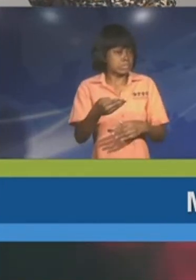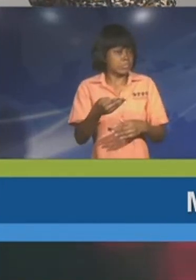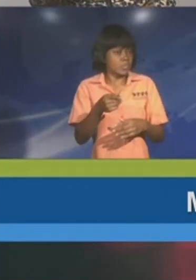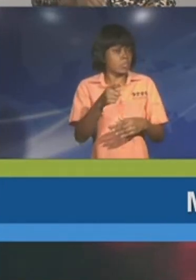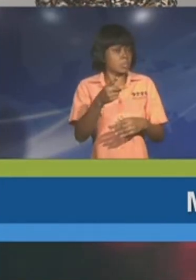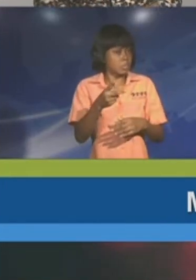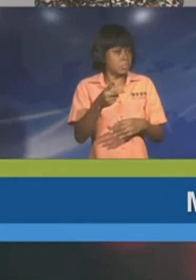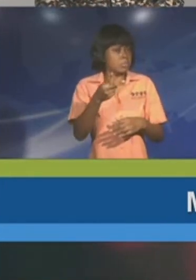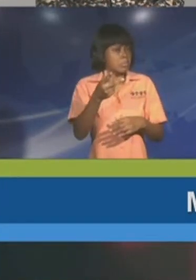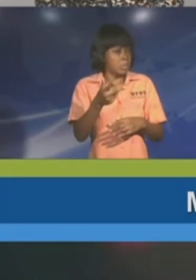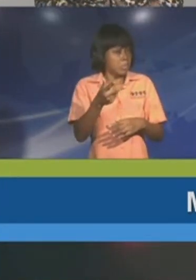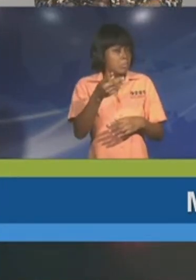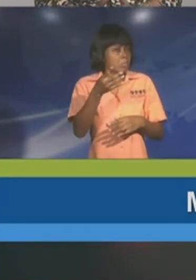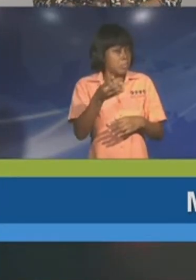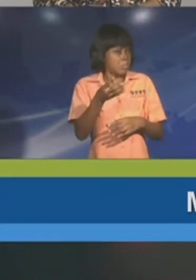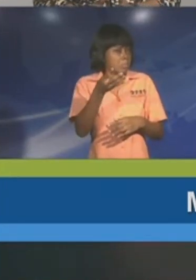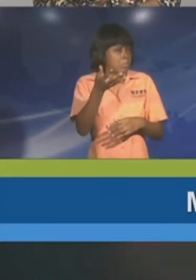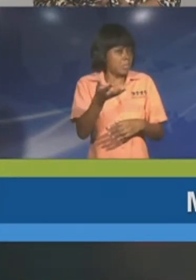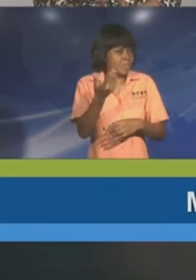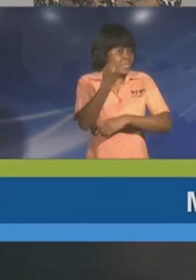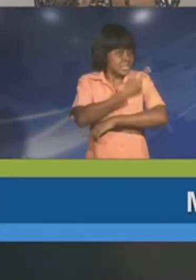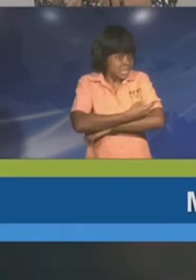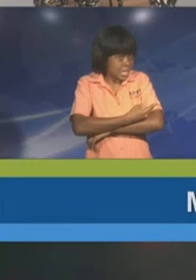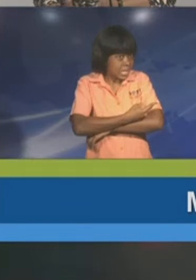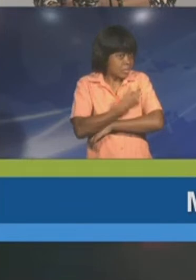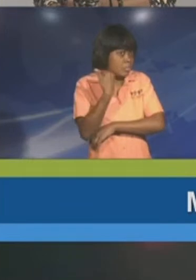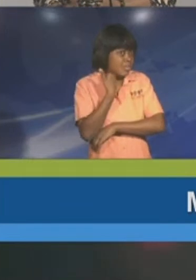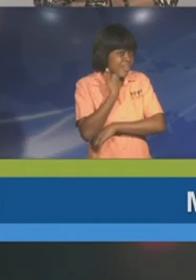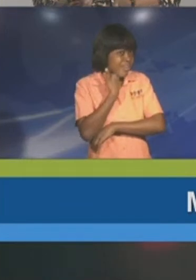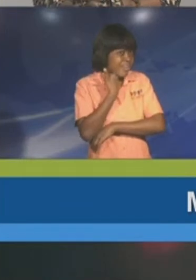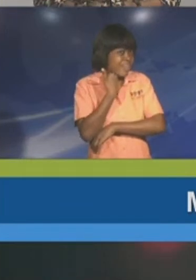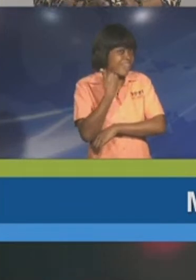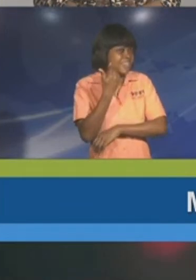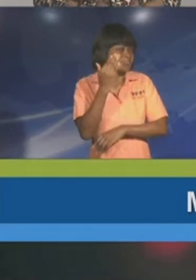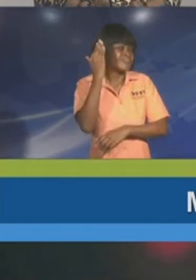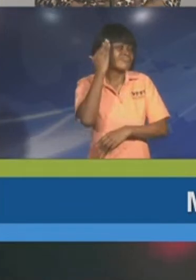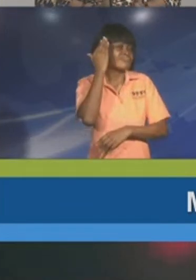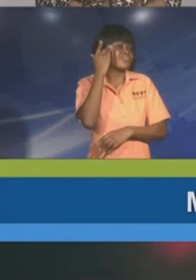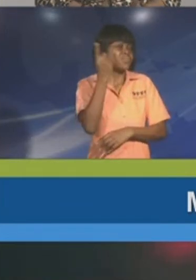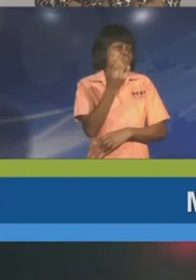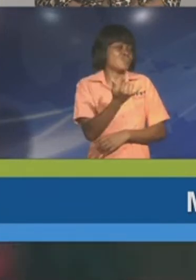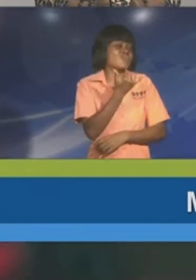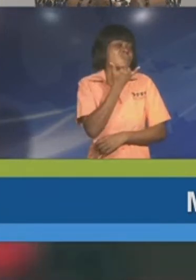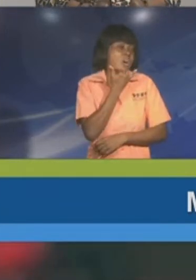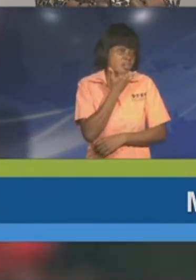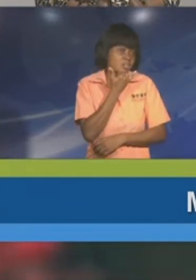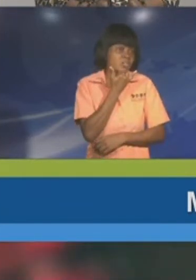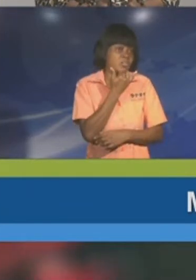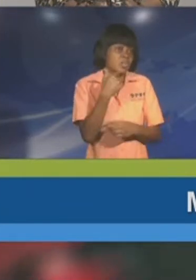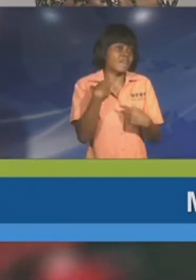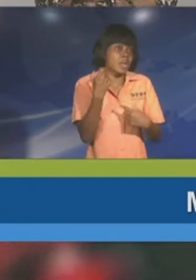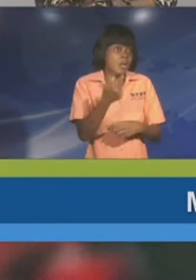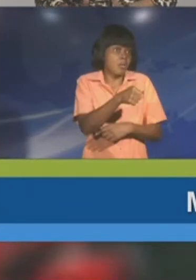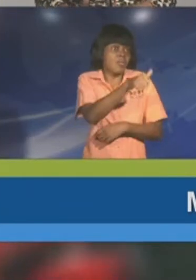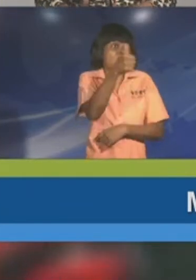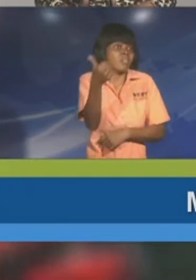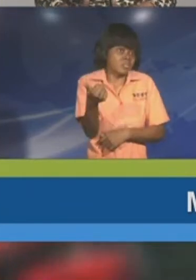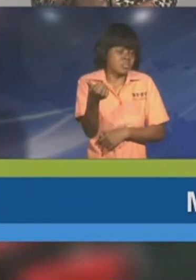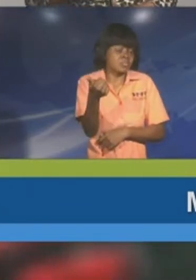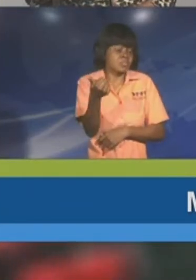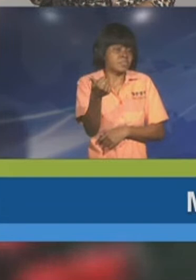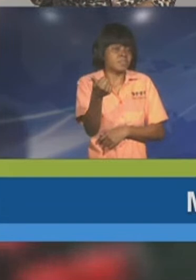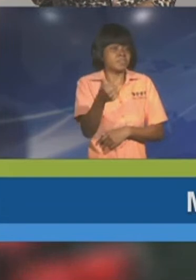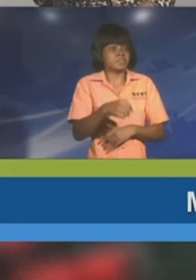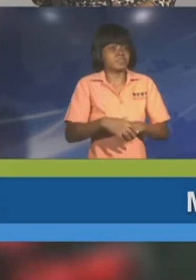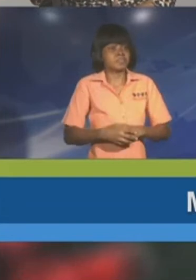absolute 5 days, you know that is something happening there. Have them checked out, and if it's something else and fever, have them checked out.